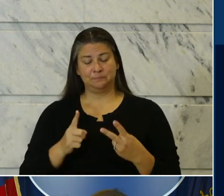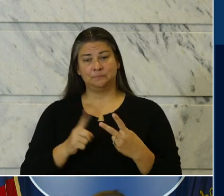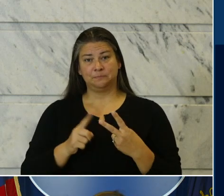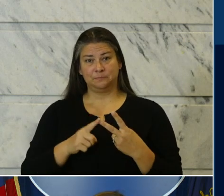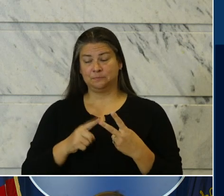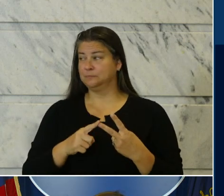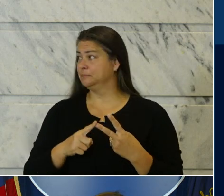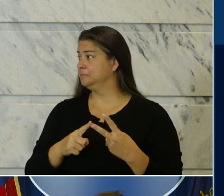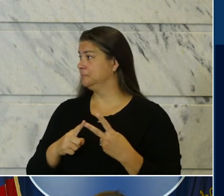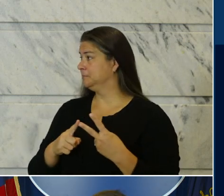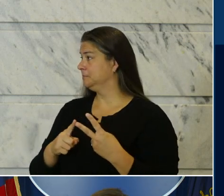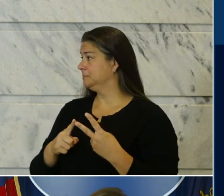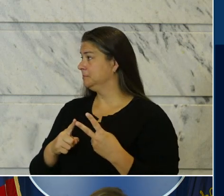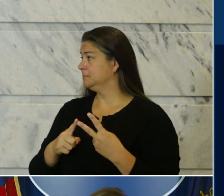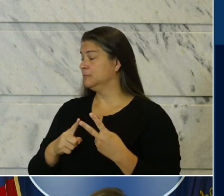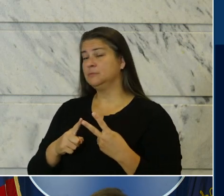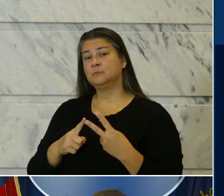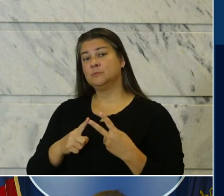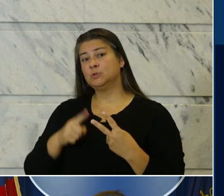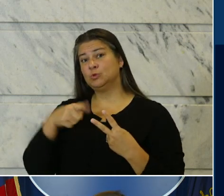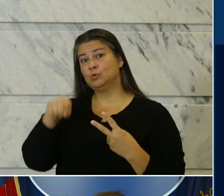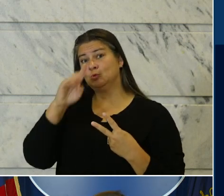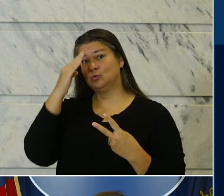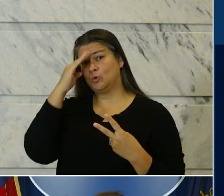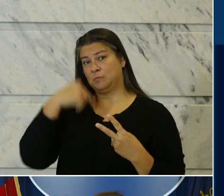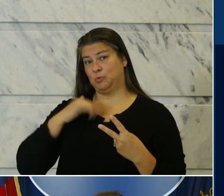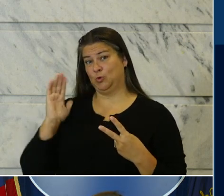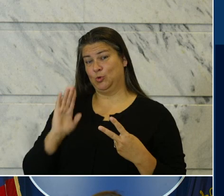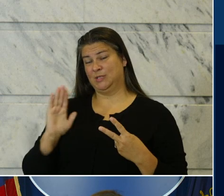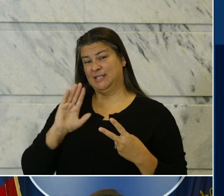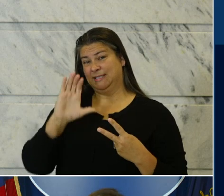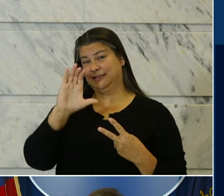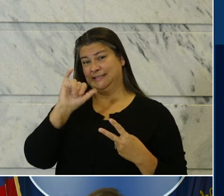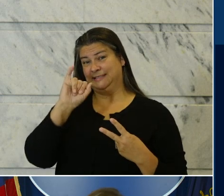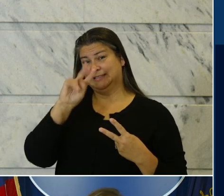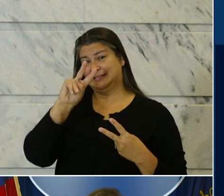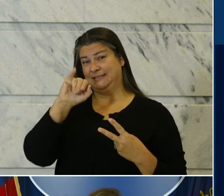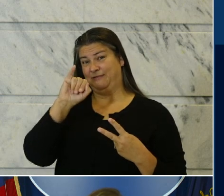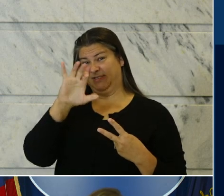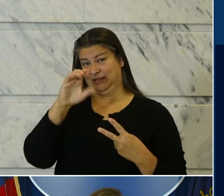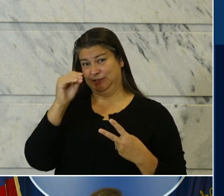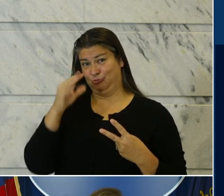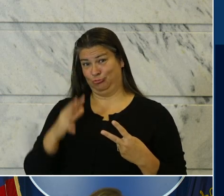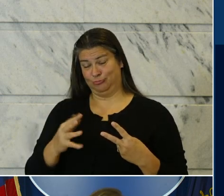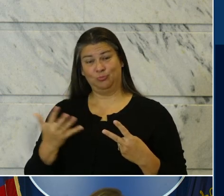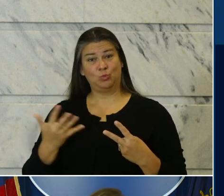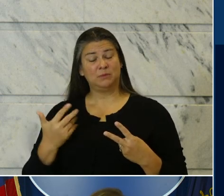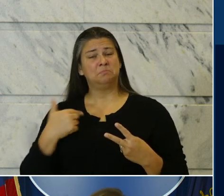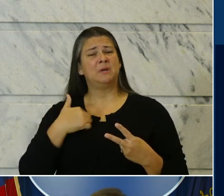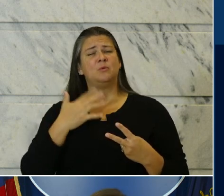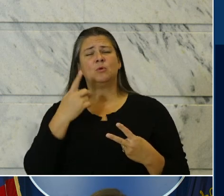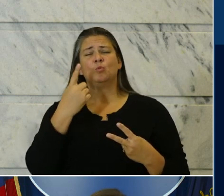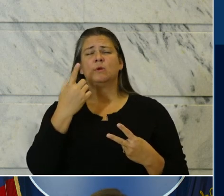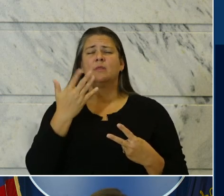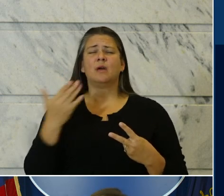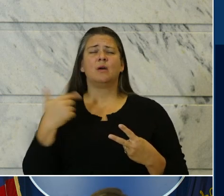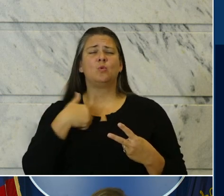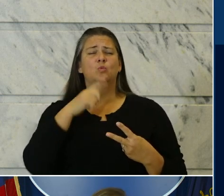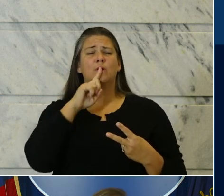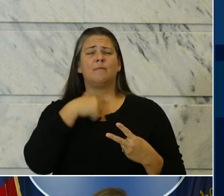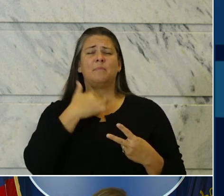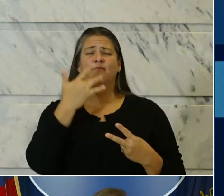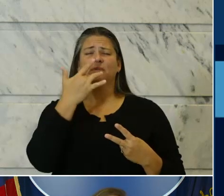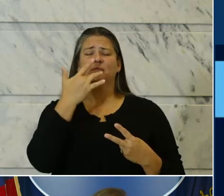voting. As many of you know, I'm a former civics teacher, and so one of my favorite things to do was to talk to my students about the